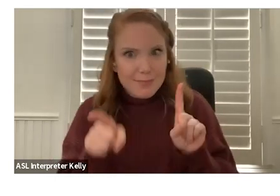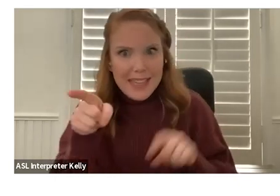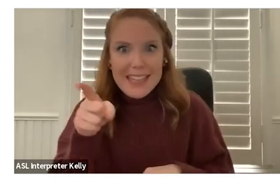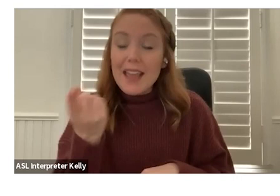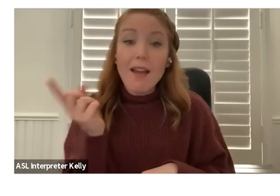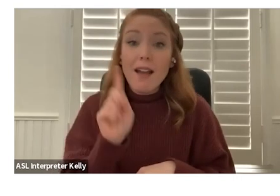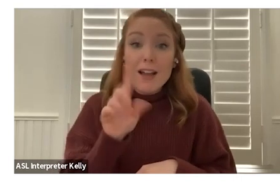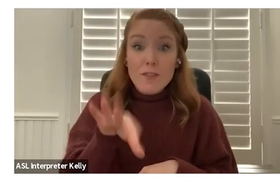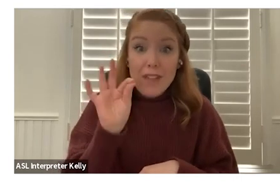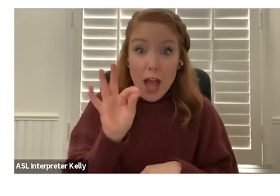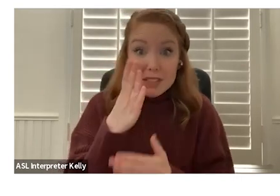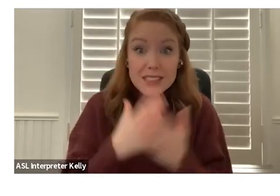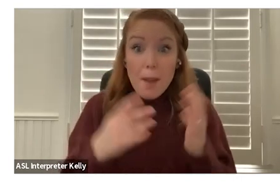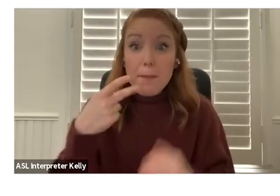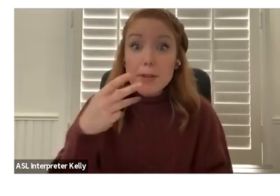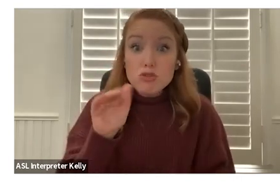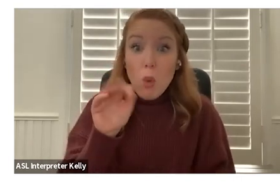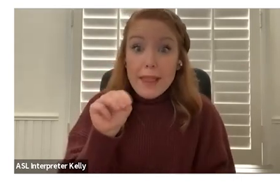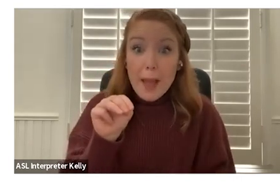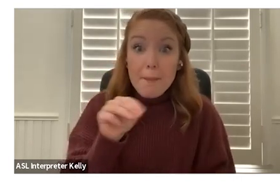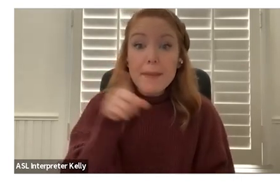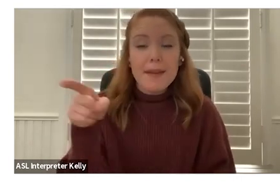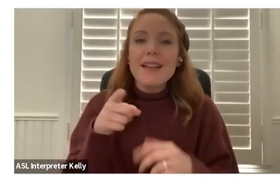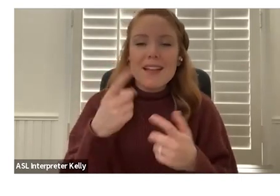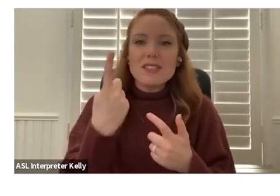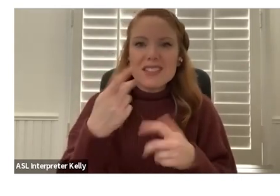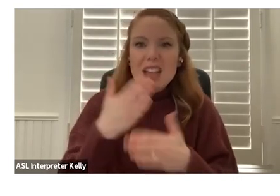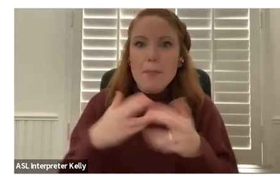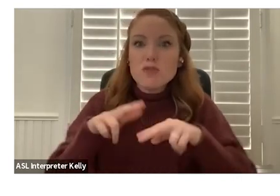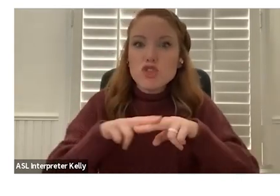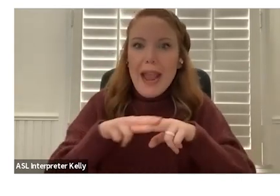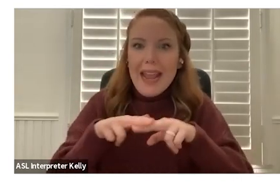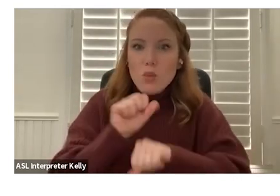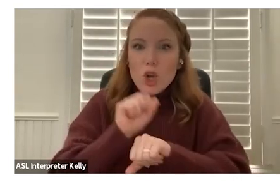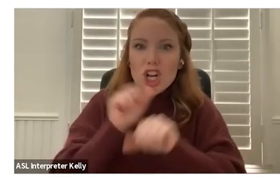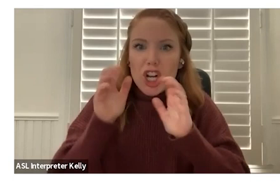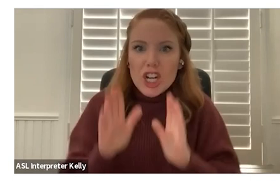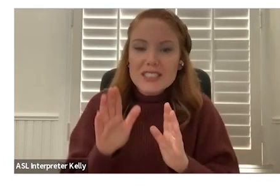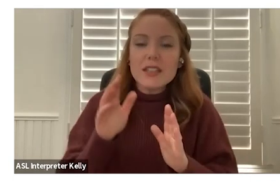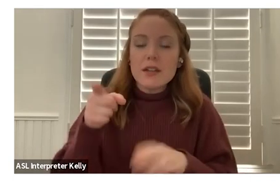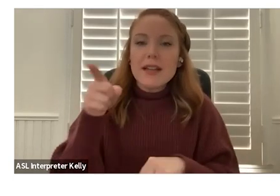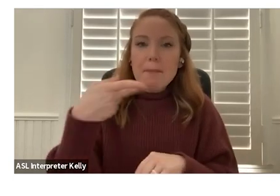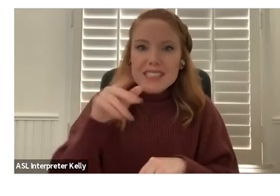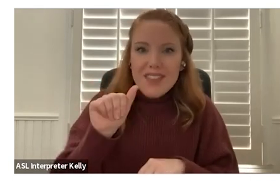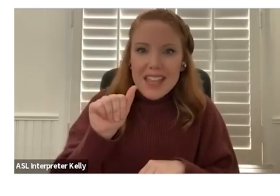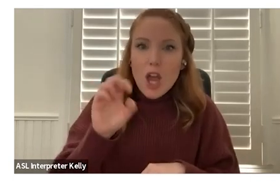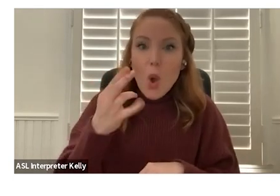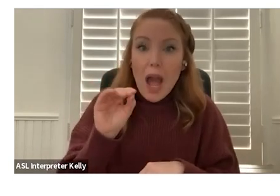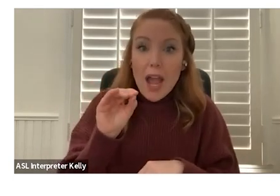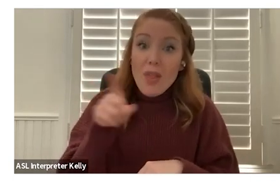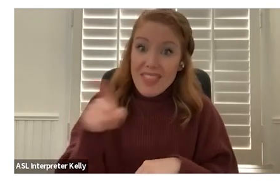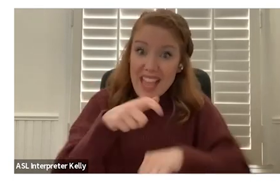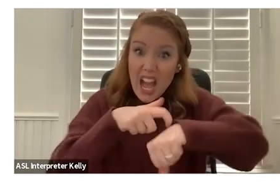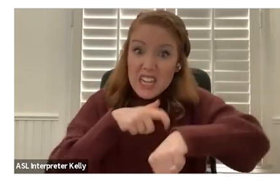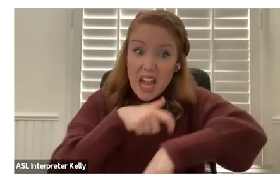and creates this product that people can buy. But as you can tell, there's no reference to the indigenous communities that actually discovered